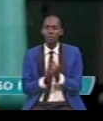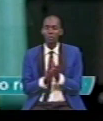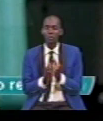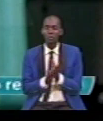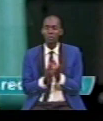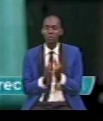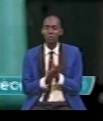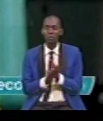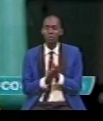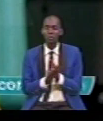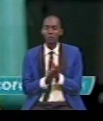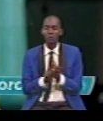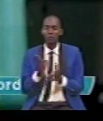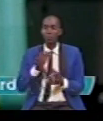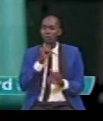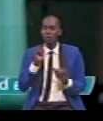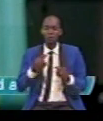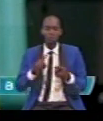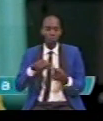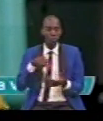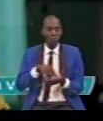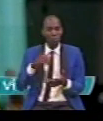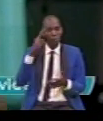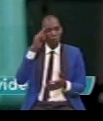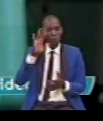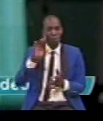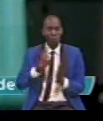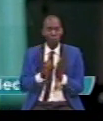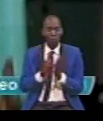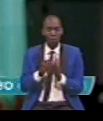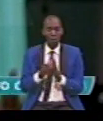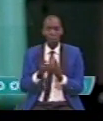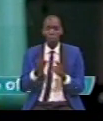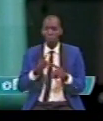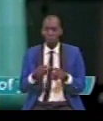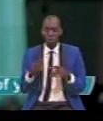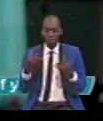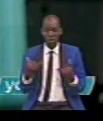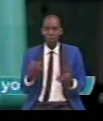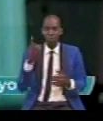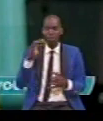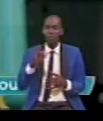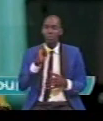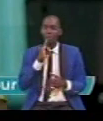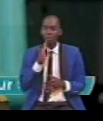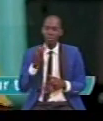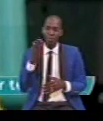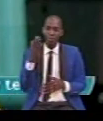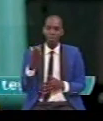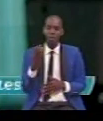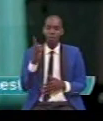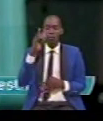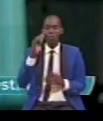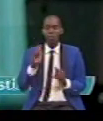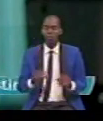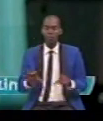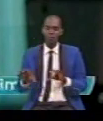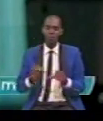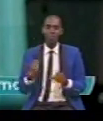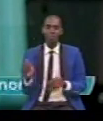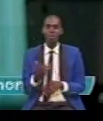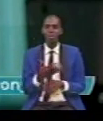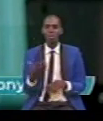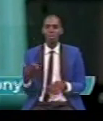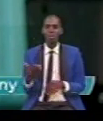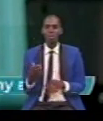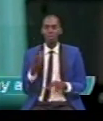I couldn't stand like for 5 minutes, but believe you me, God is there. God is there. God can do anything.